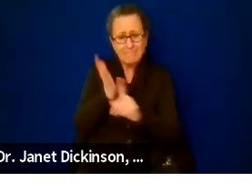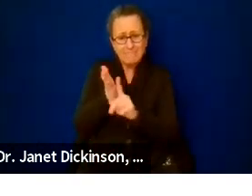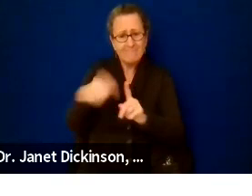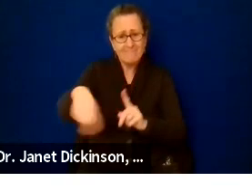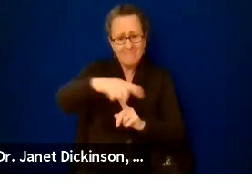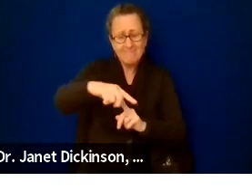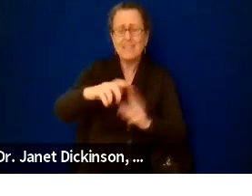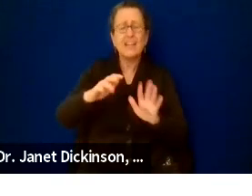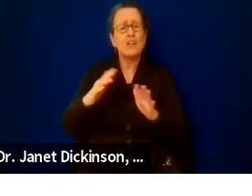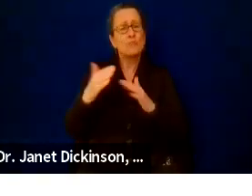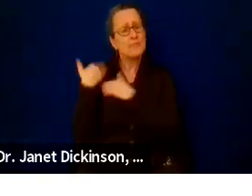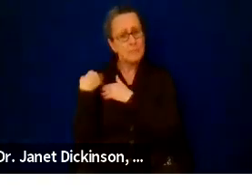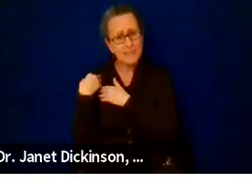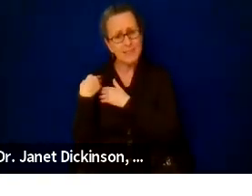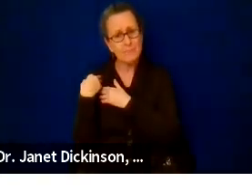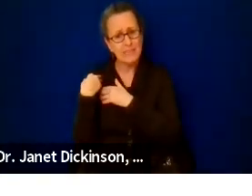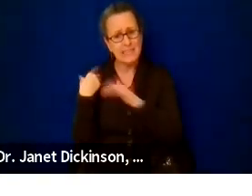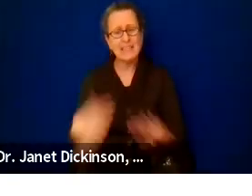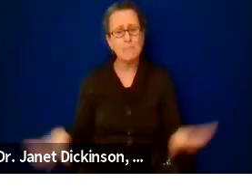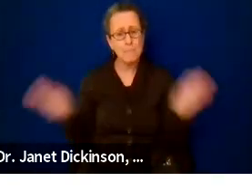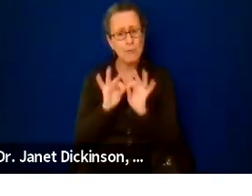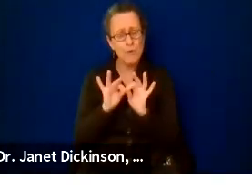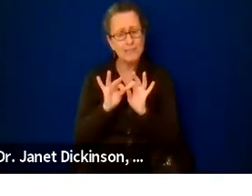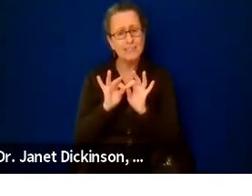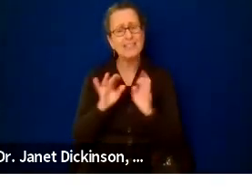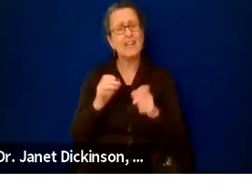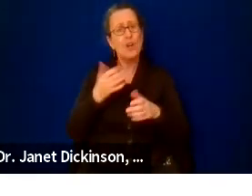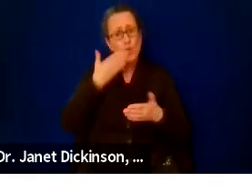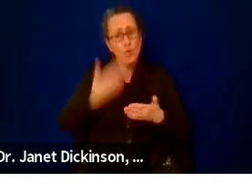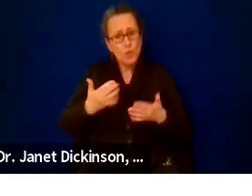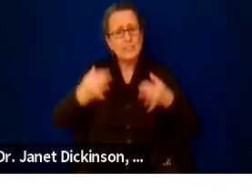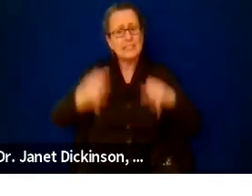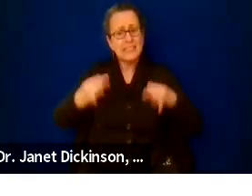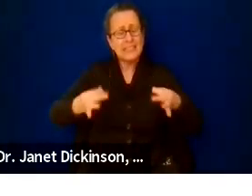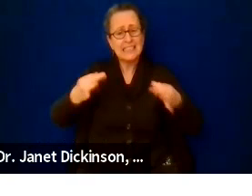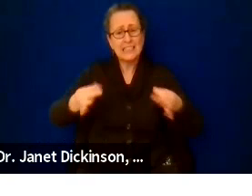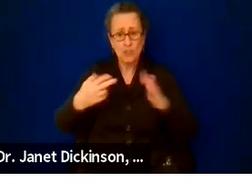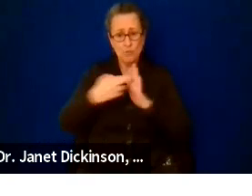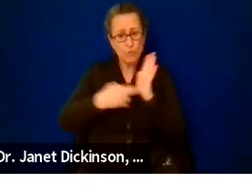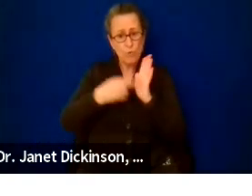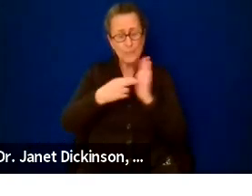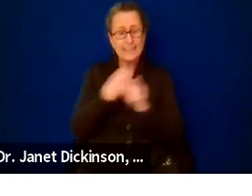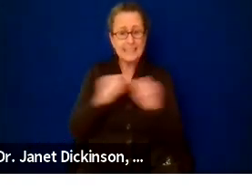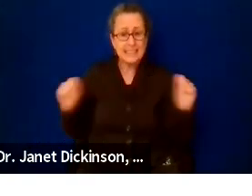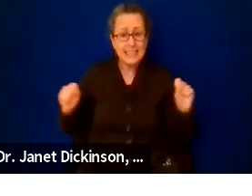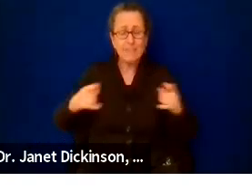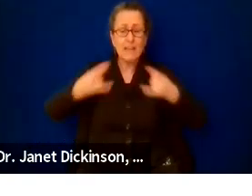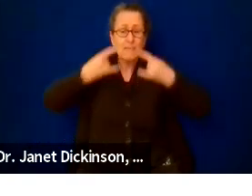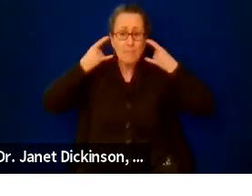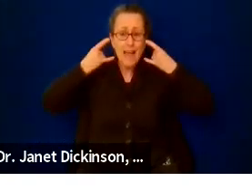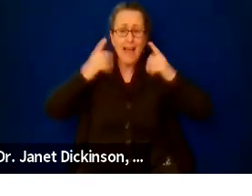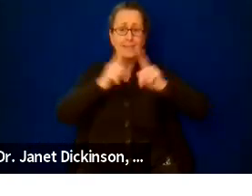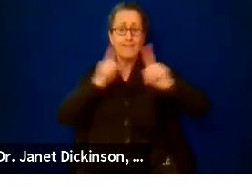to success, making those good decisions about following guidelines outside of school and being masked and staying